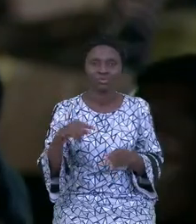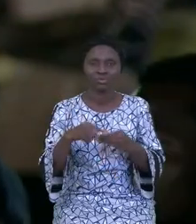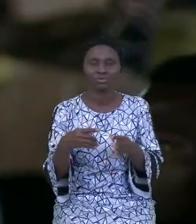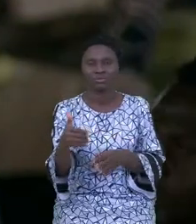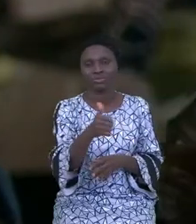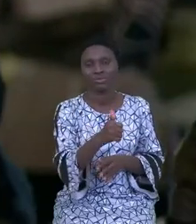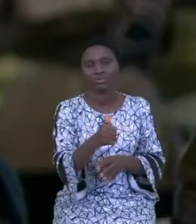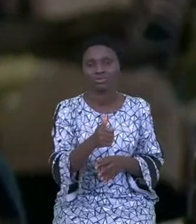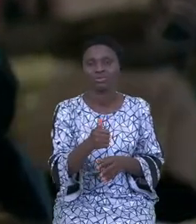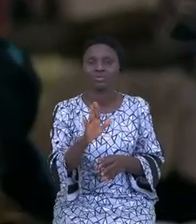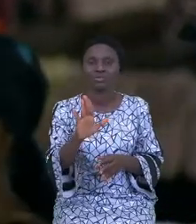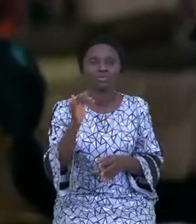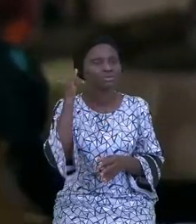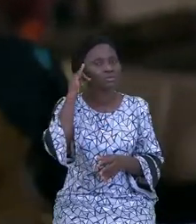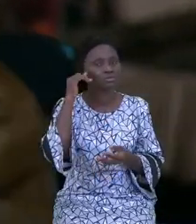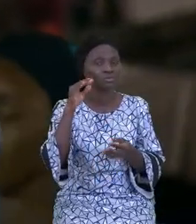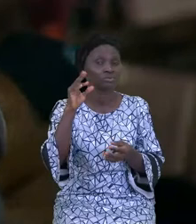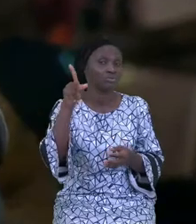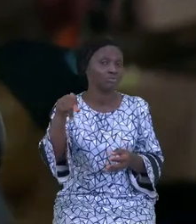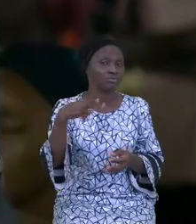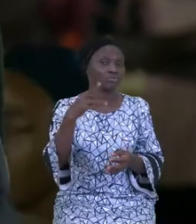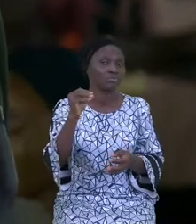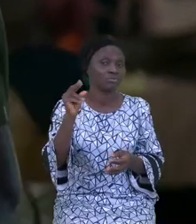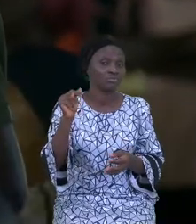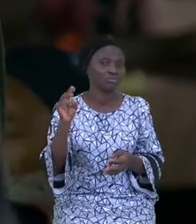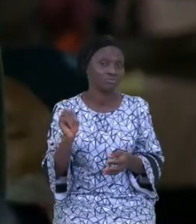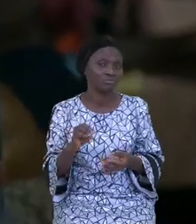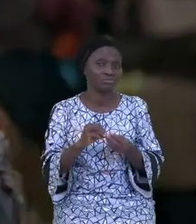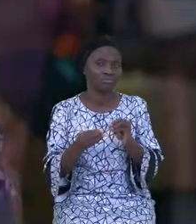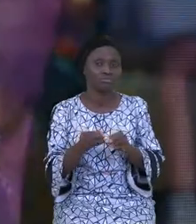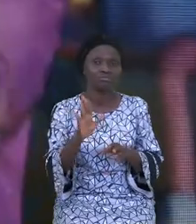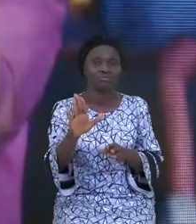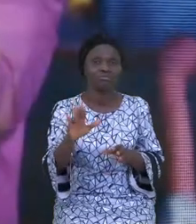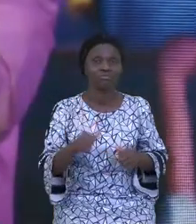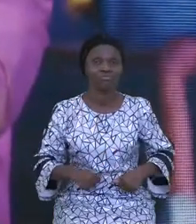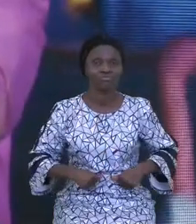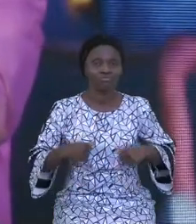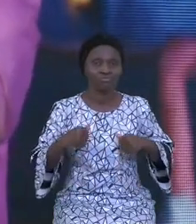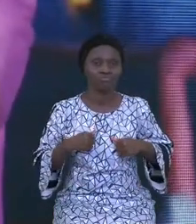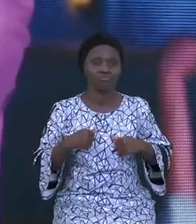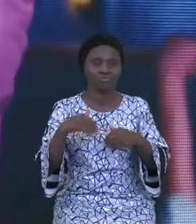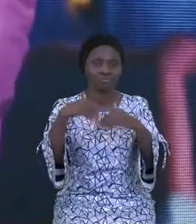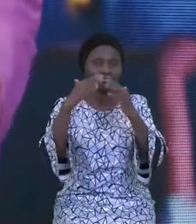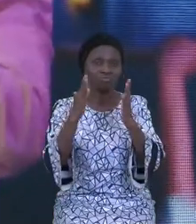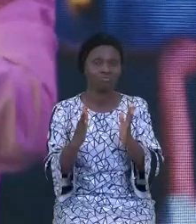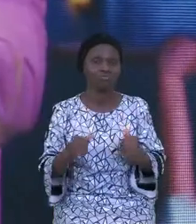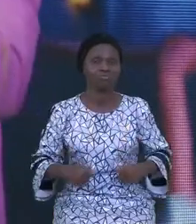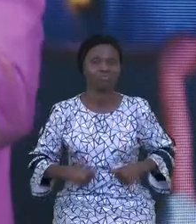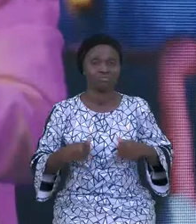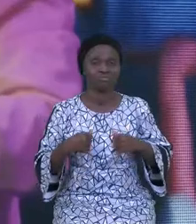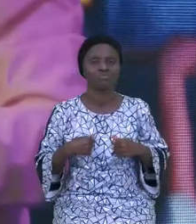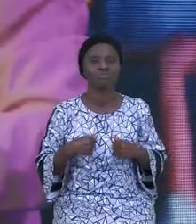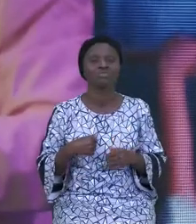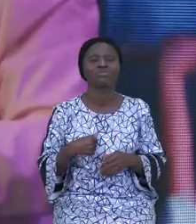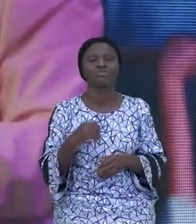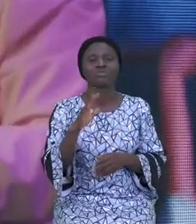your school. As a business person, mention something relating to that you can